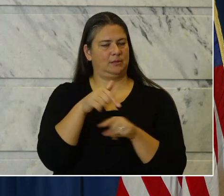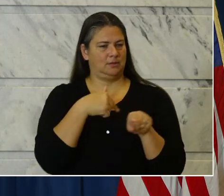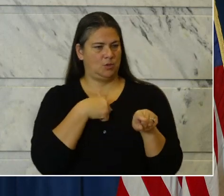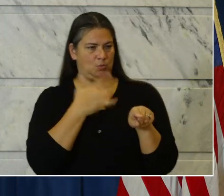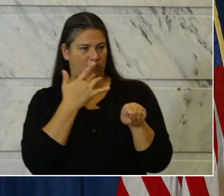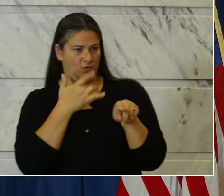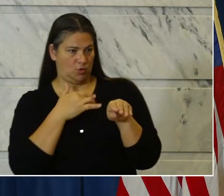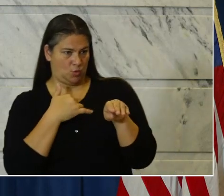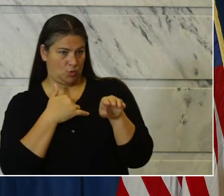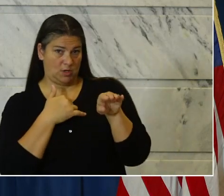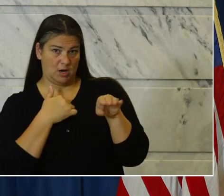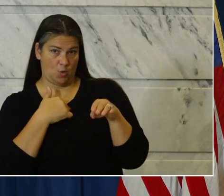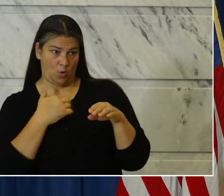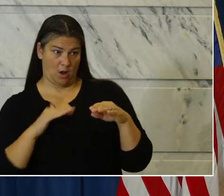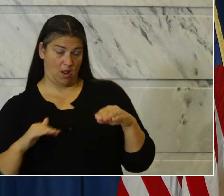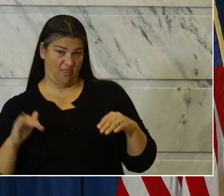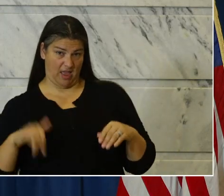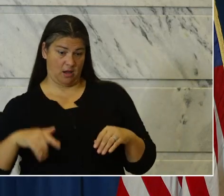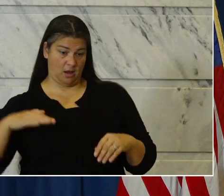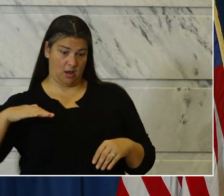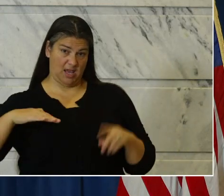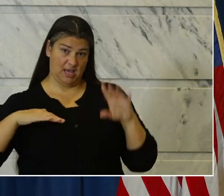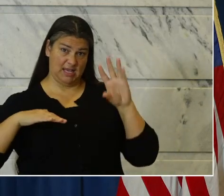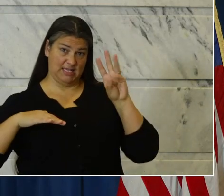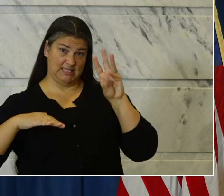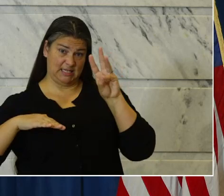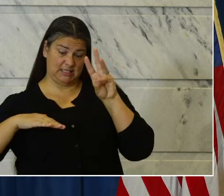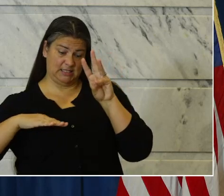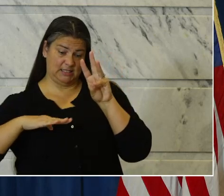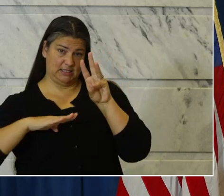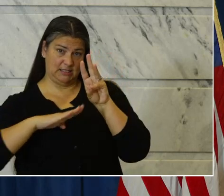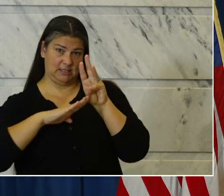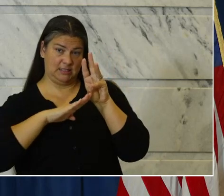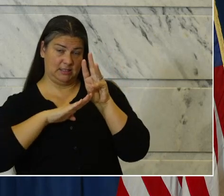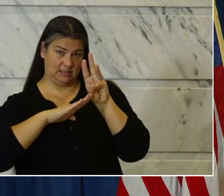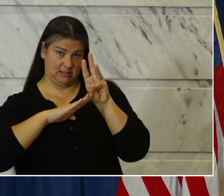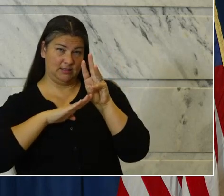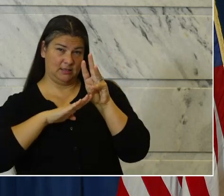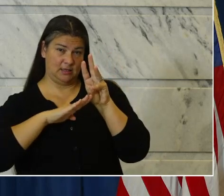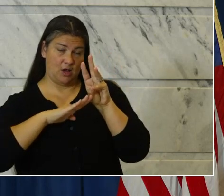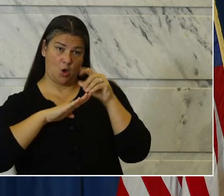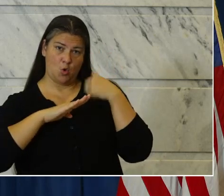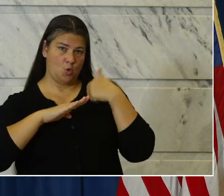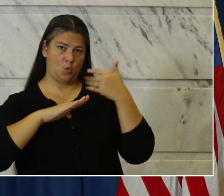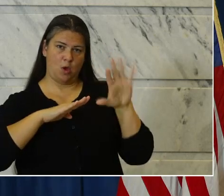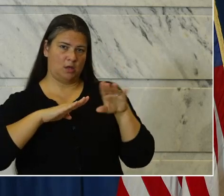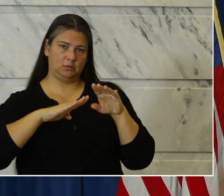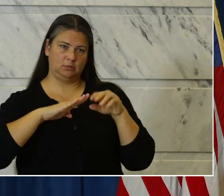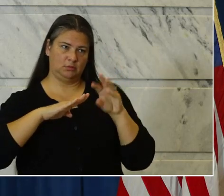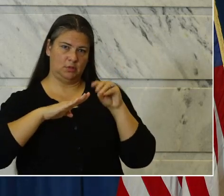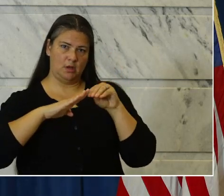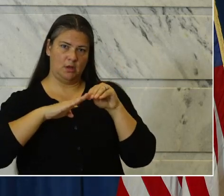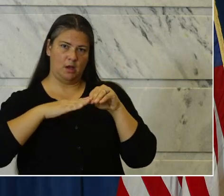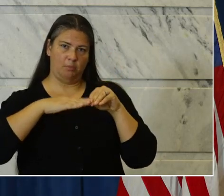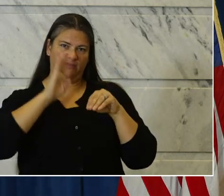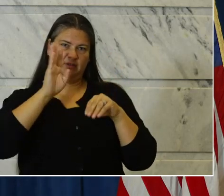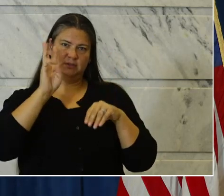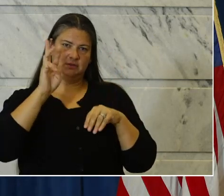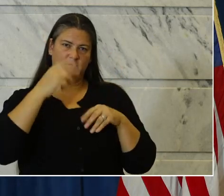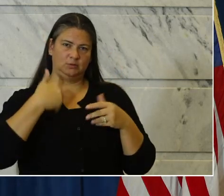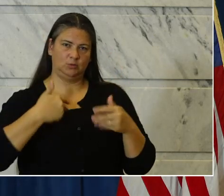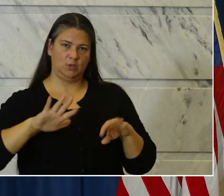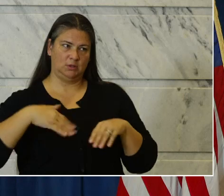higher than 6 where we have been in the past. We have more cases than I want right now. The positivity rate is still